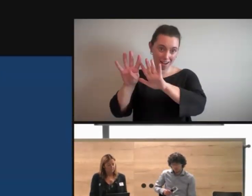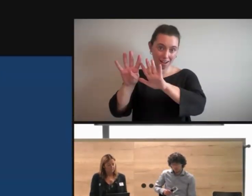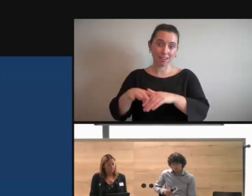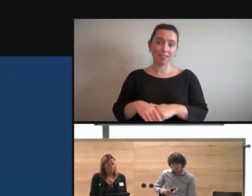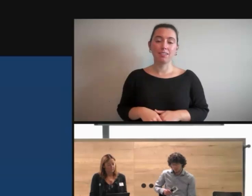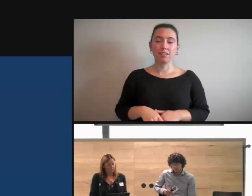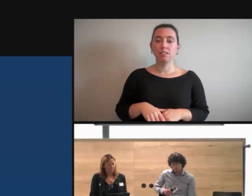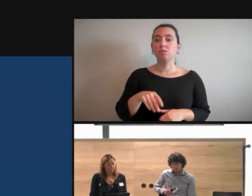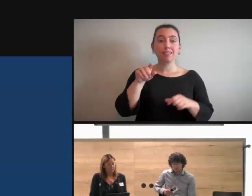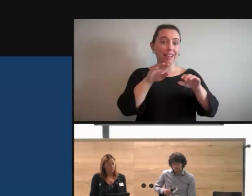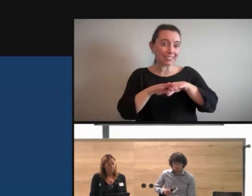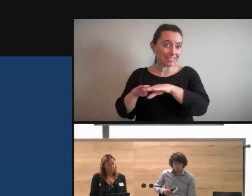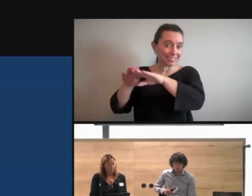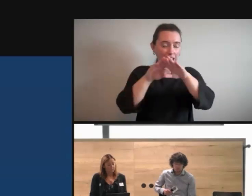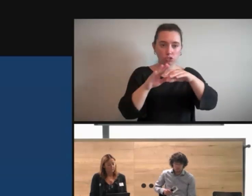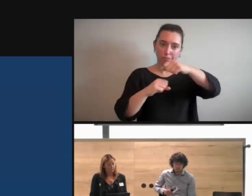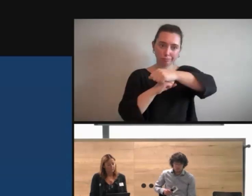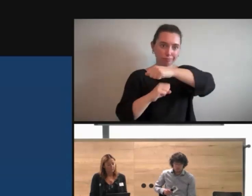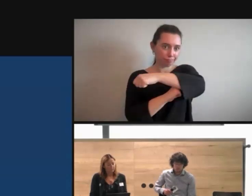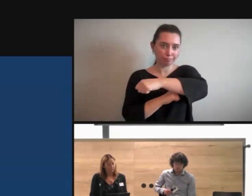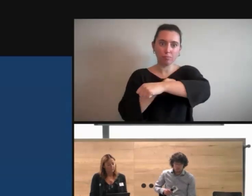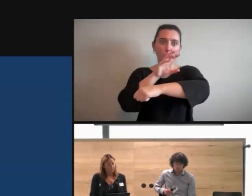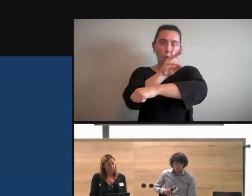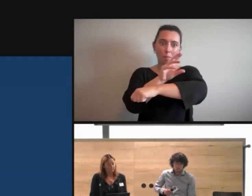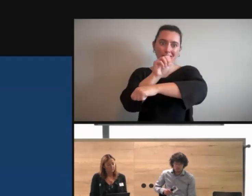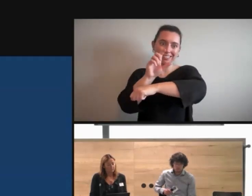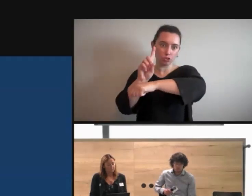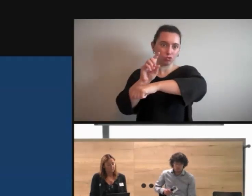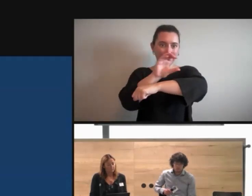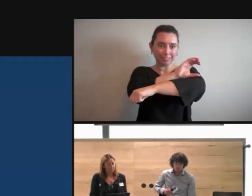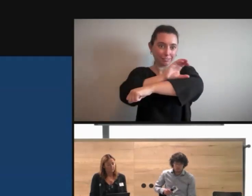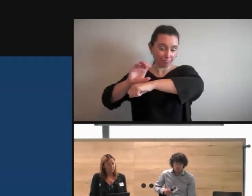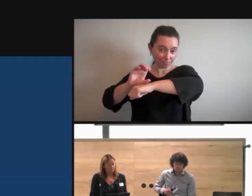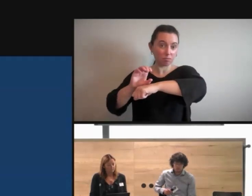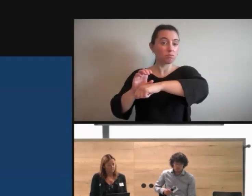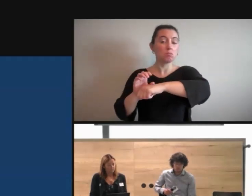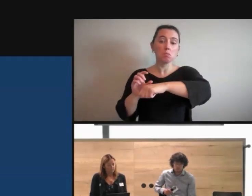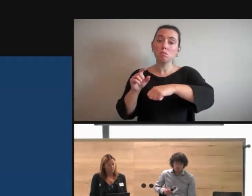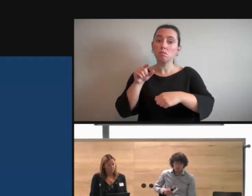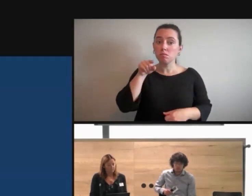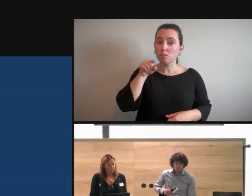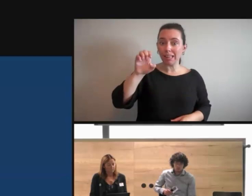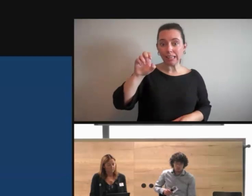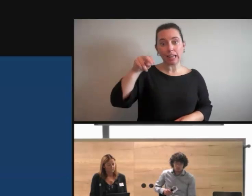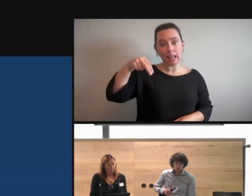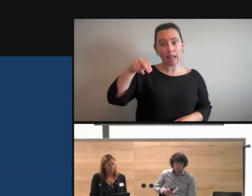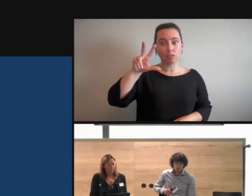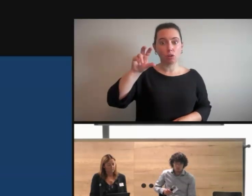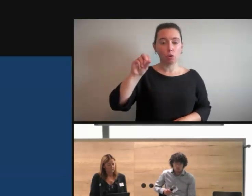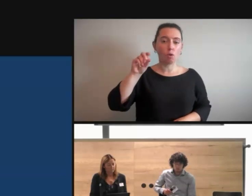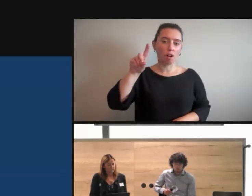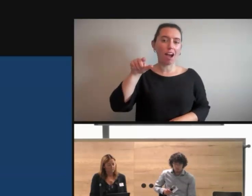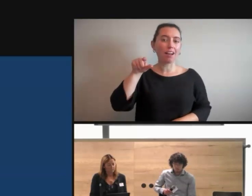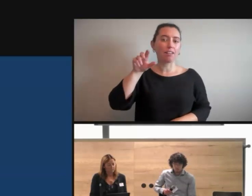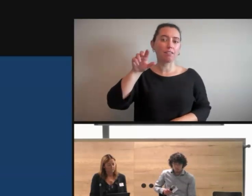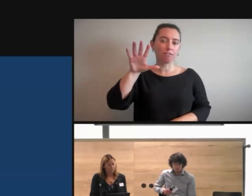301-549, which forms the basis of the Web Accessibility Directive requirements, reflects most of the level AA success criteria of the